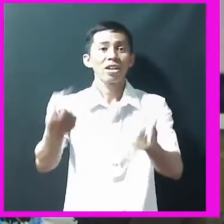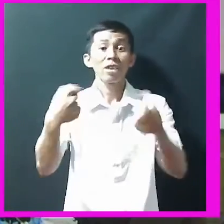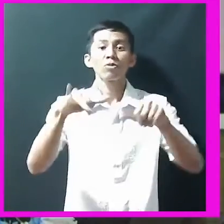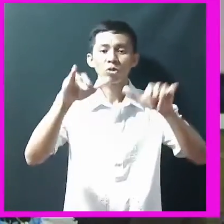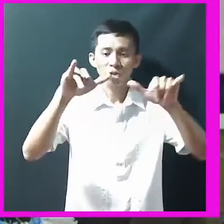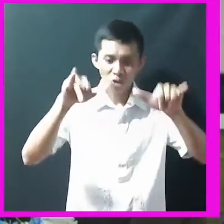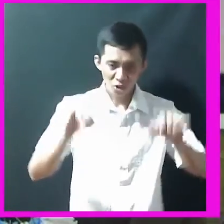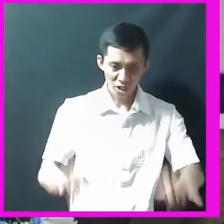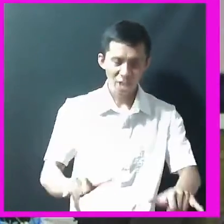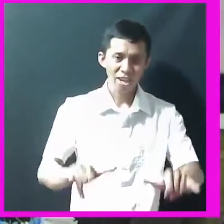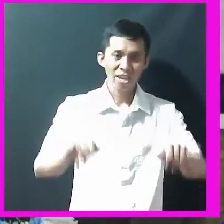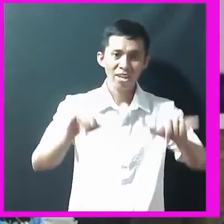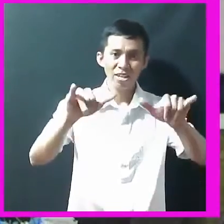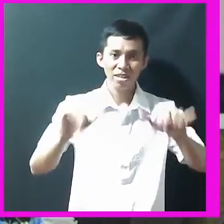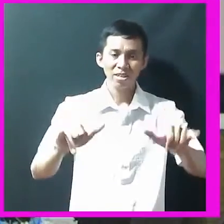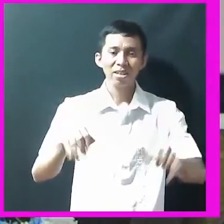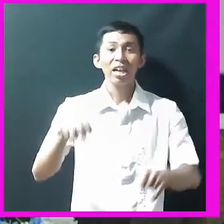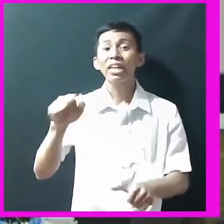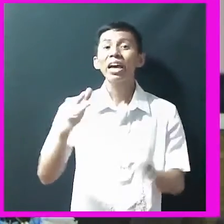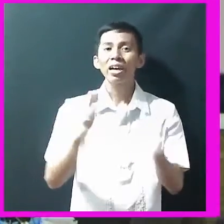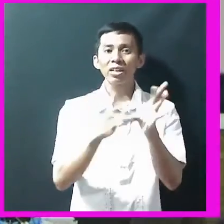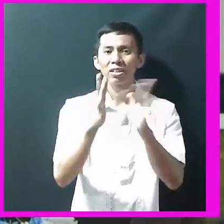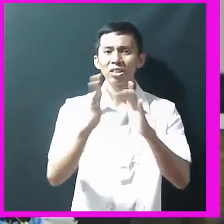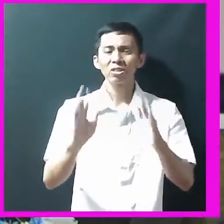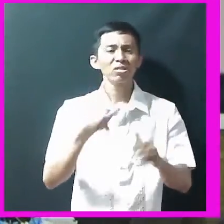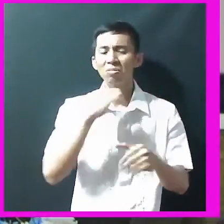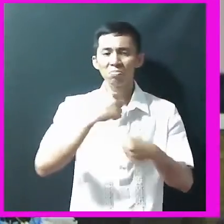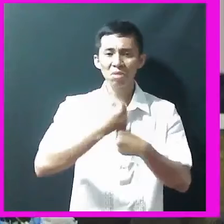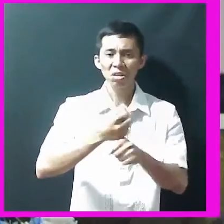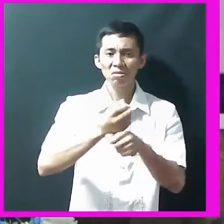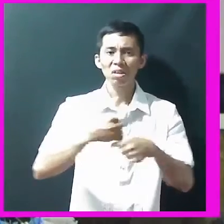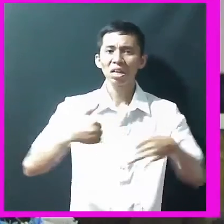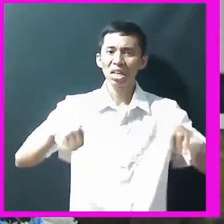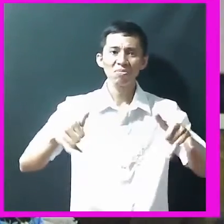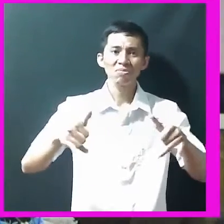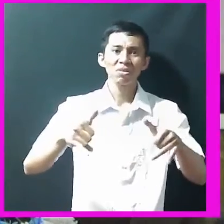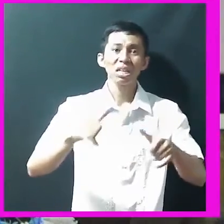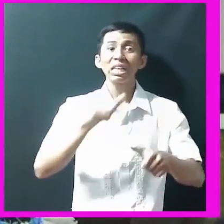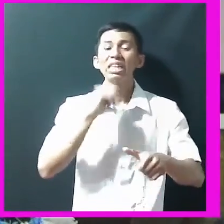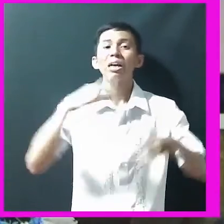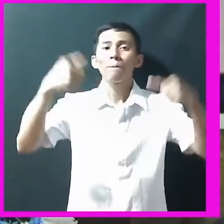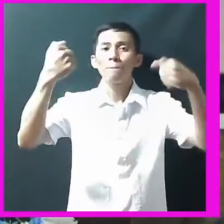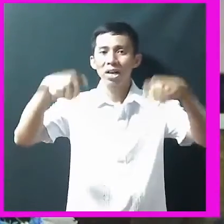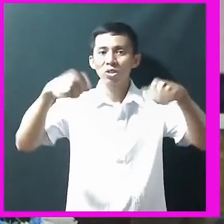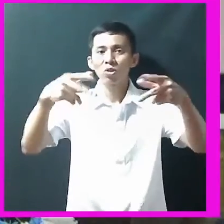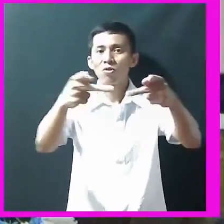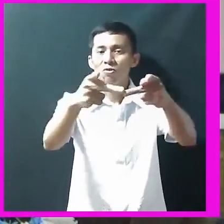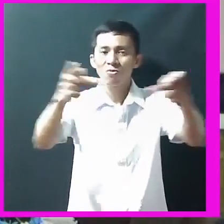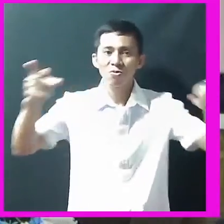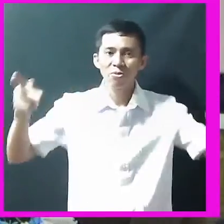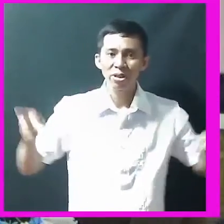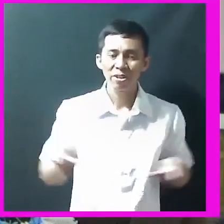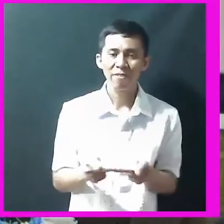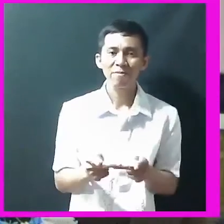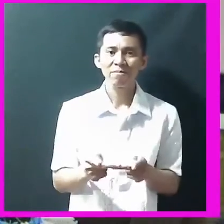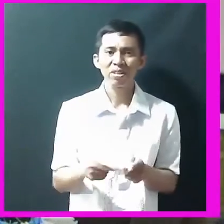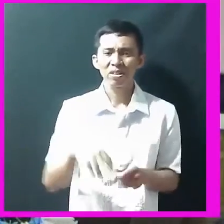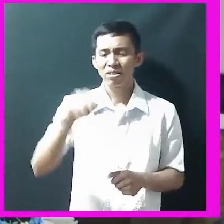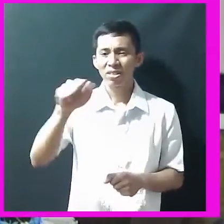stay. Christianity is not a recreation game. It is a battlefield. The battle is